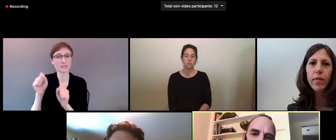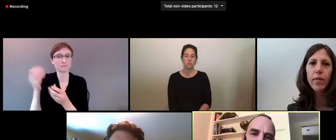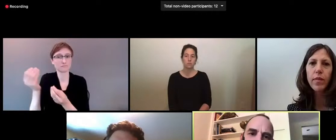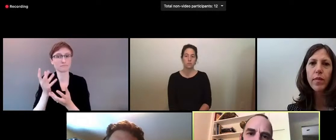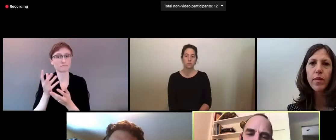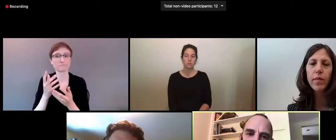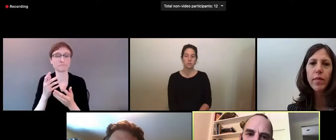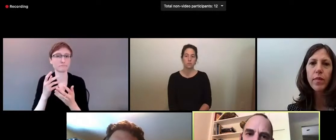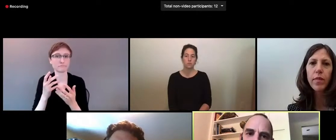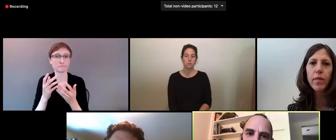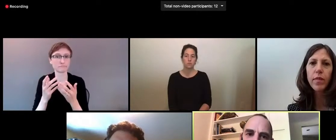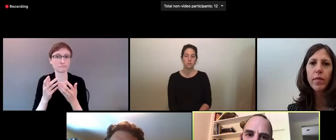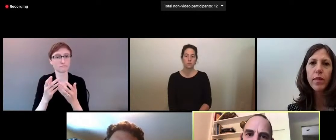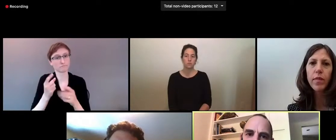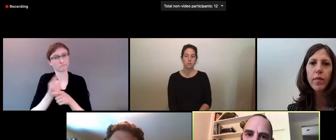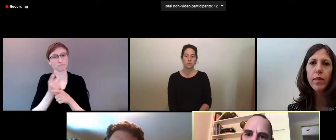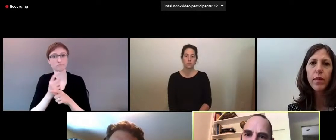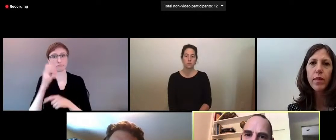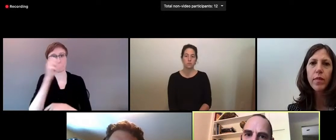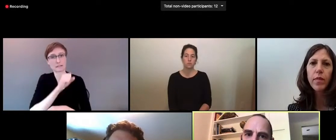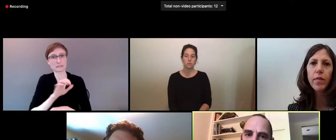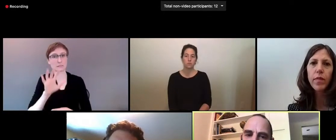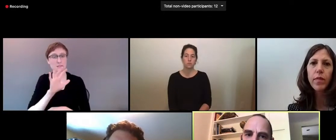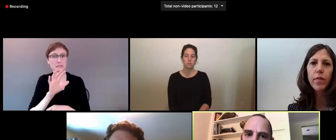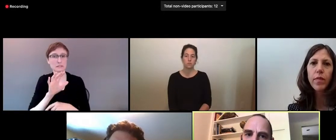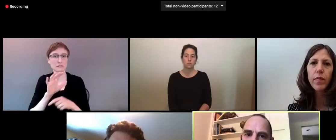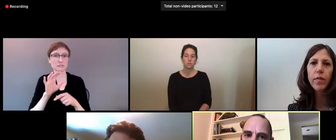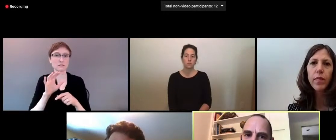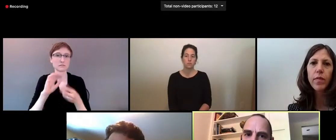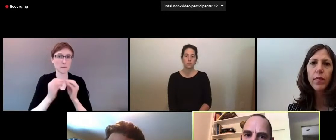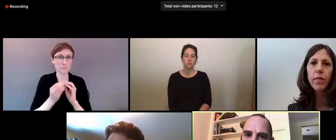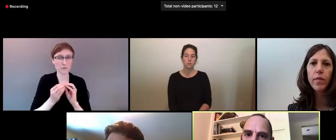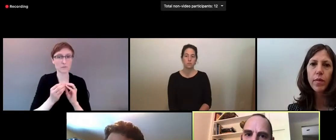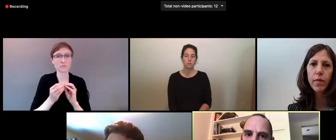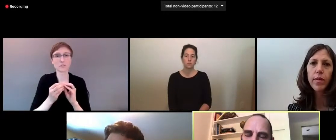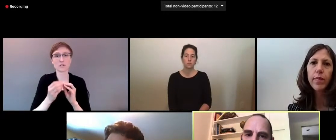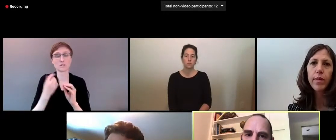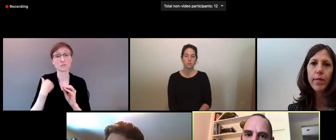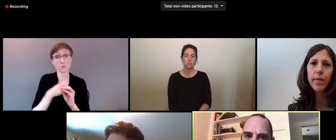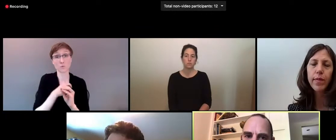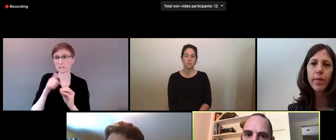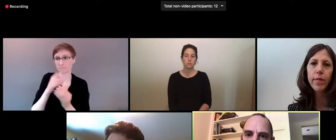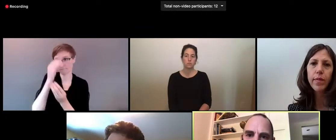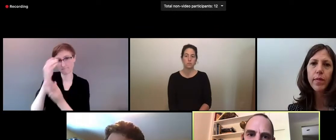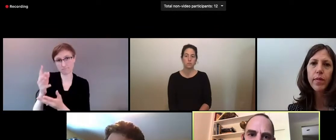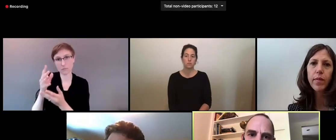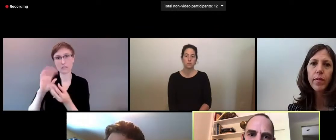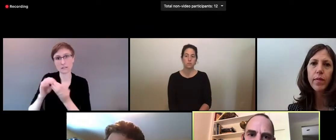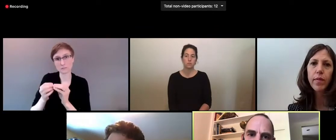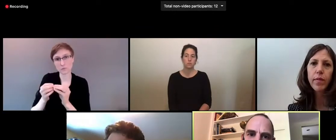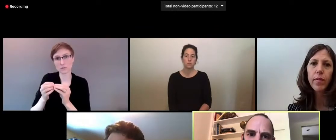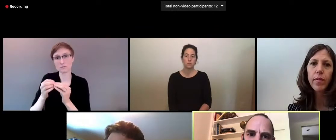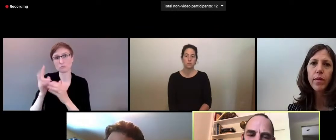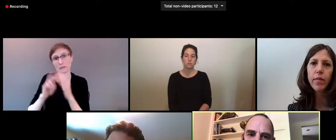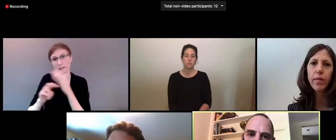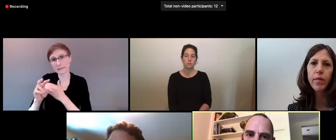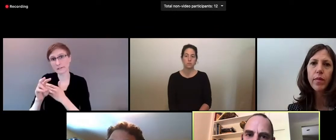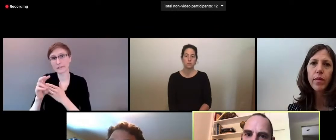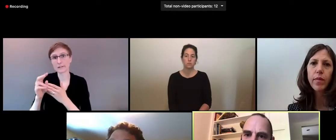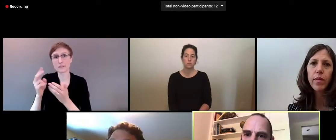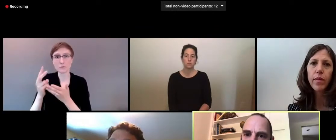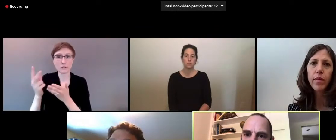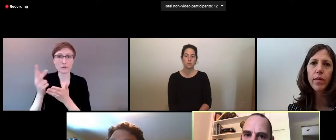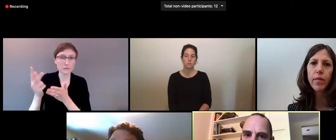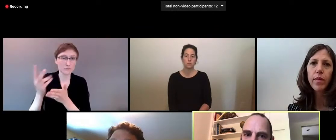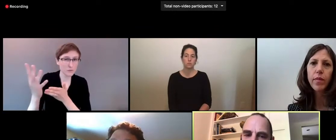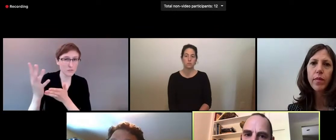estimates 3, 4, 5 weeks out, then that gives them a level of comfort as well, that if we need to, we can get new